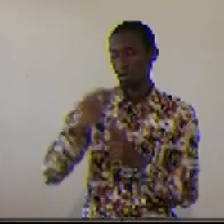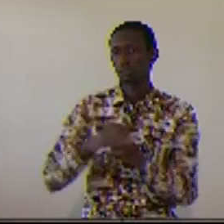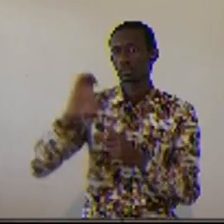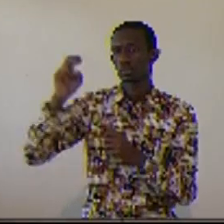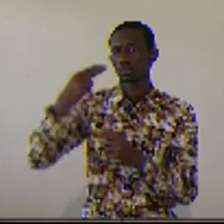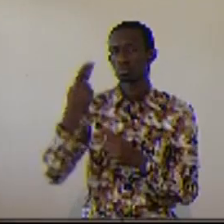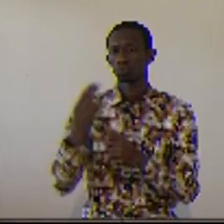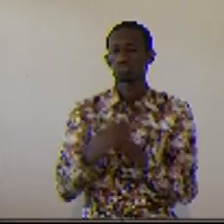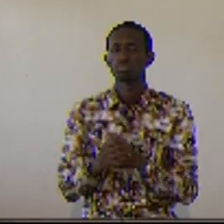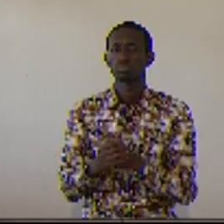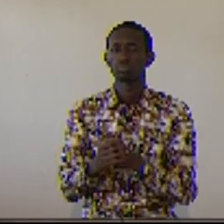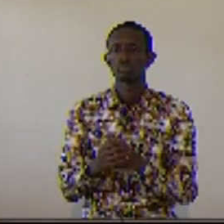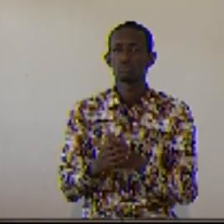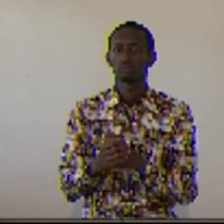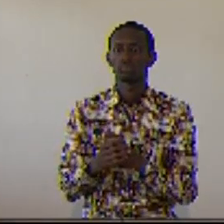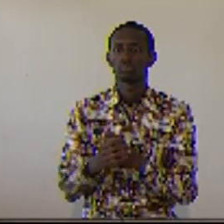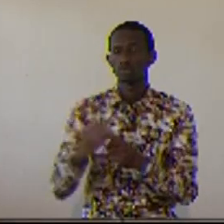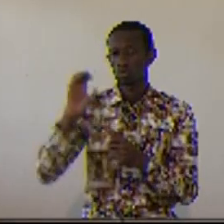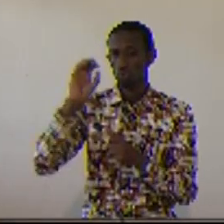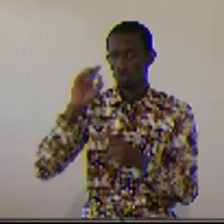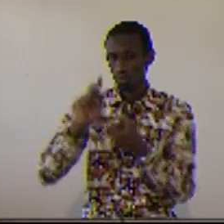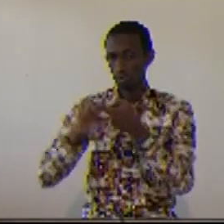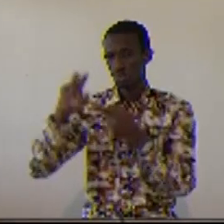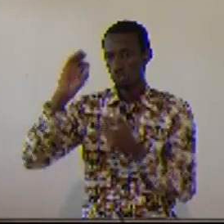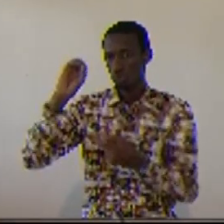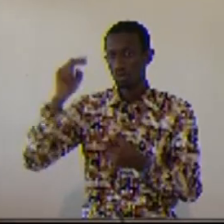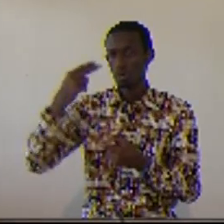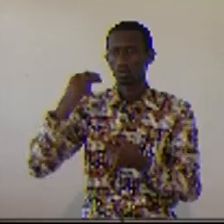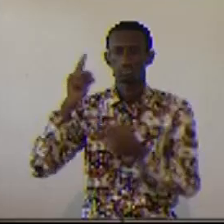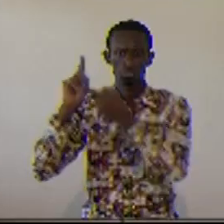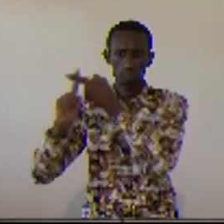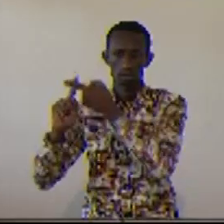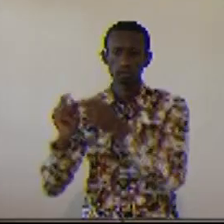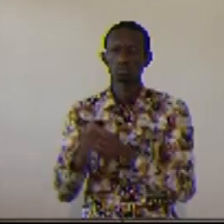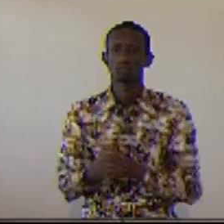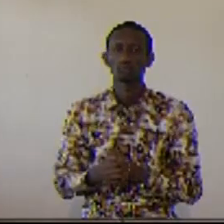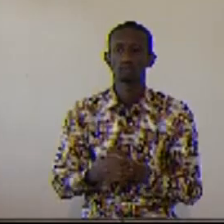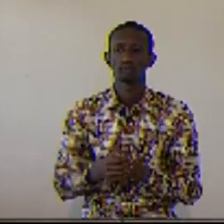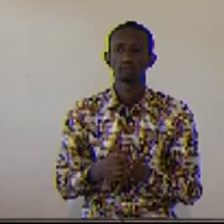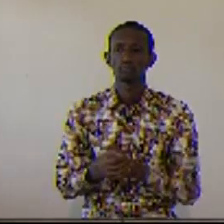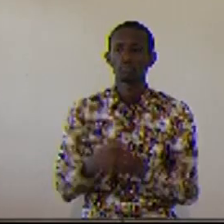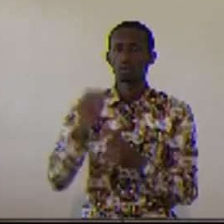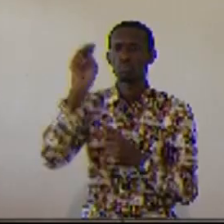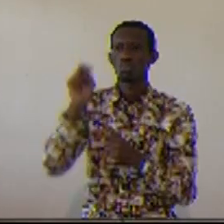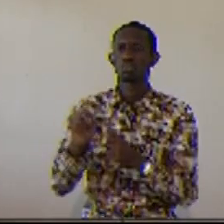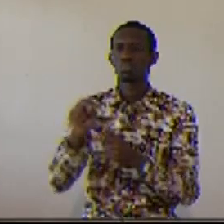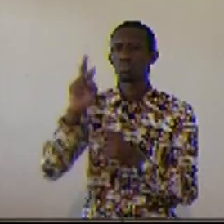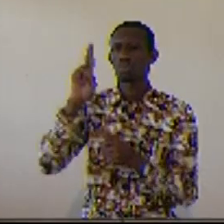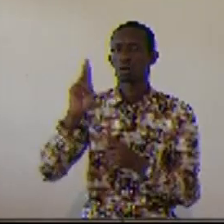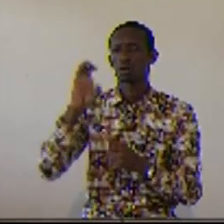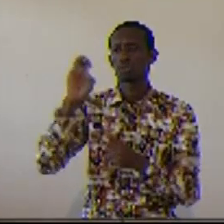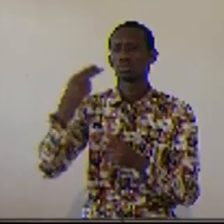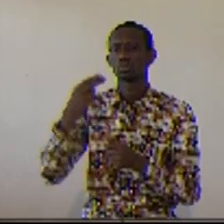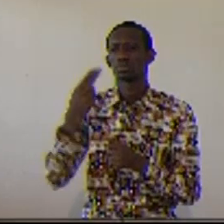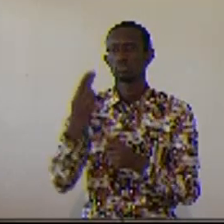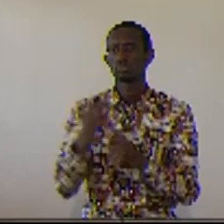OH2 plus. So this one breaks, and therefore this will form RCH2 plus. So this one